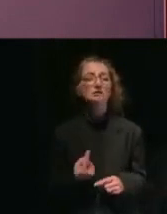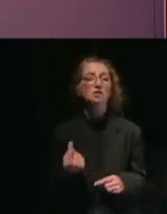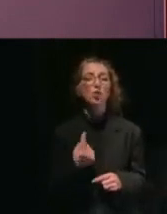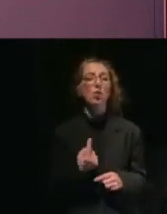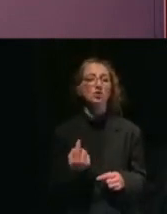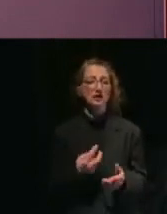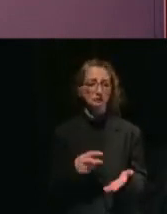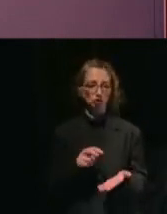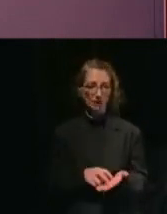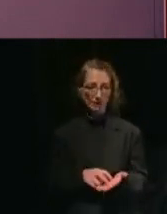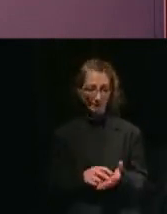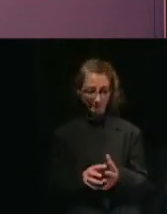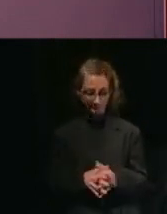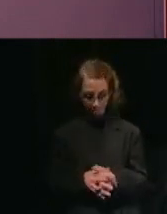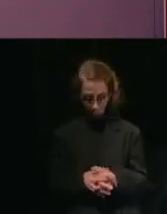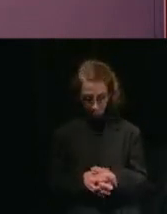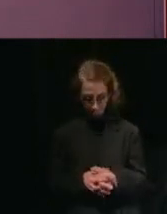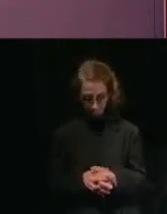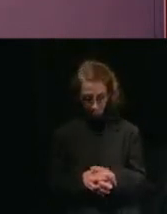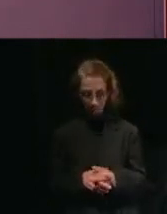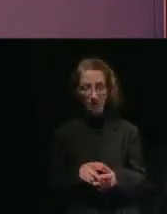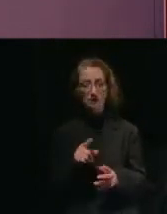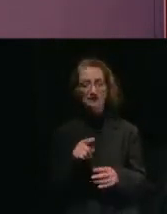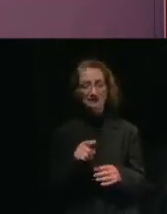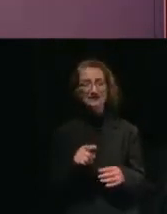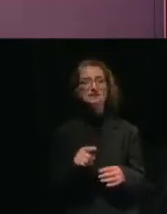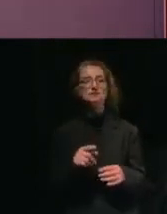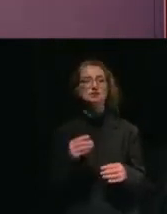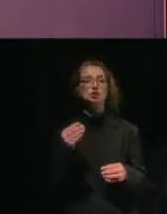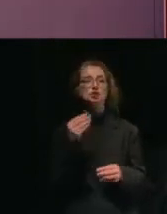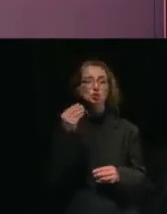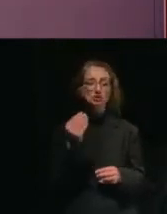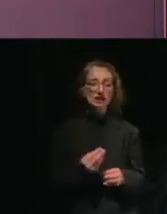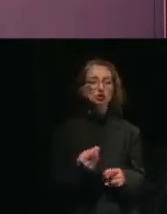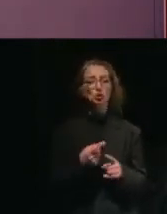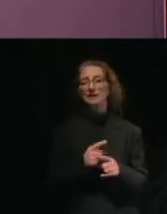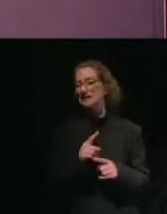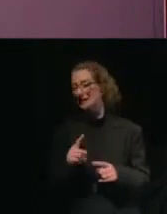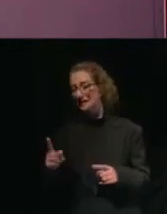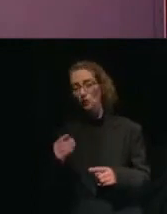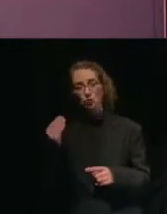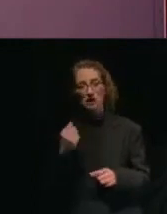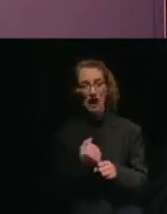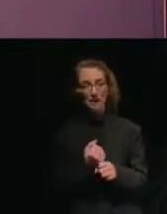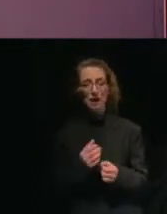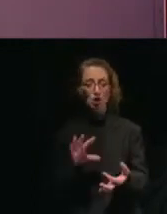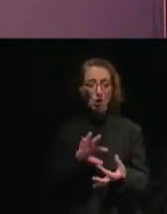in multiple fields, artistic and then less artistic work.